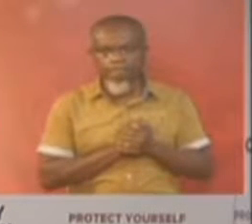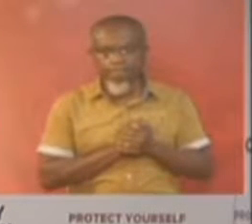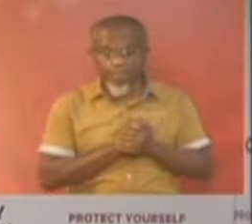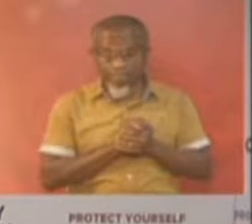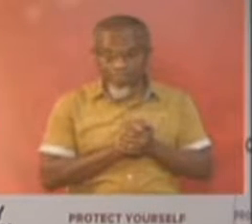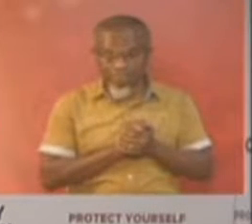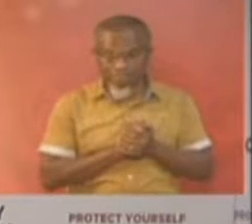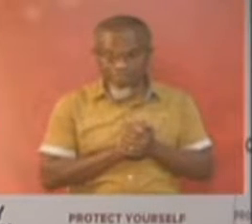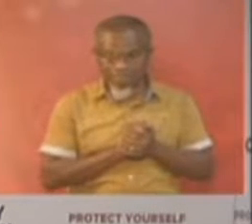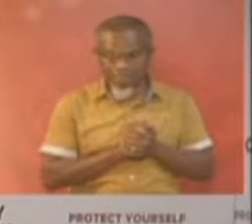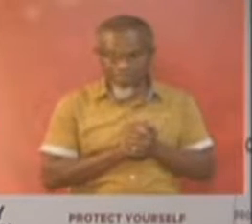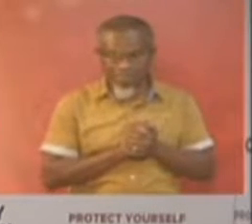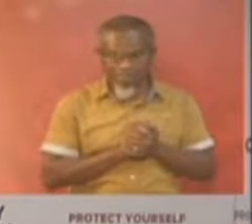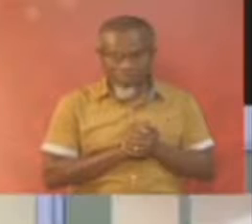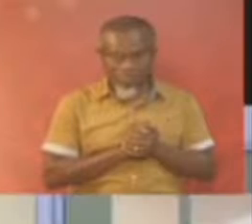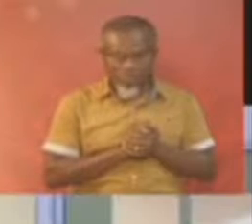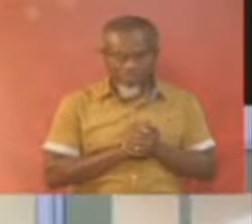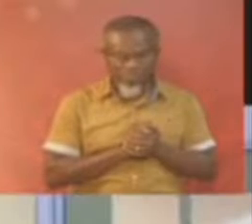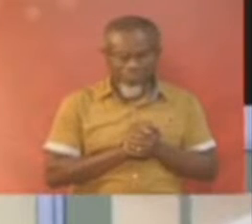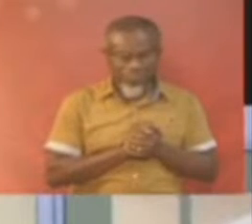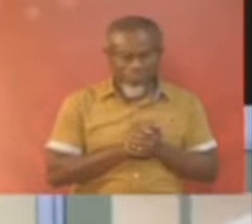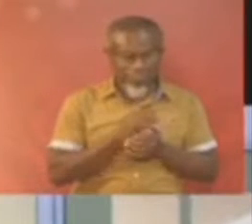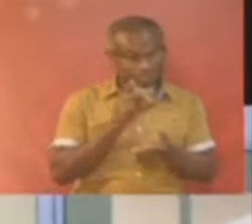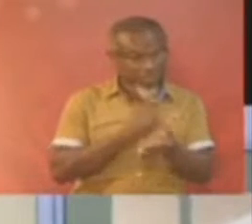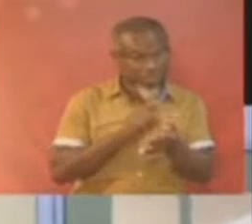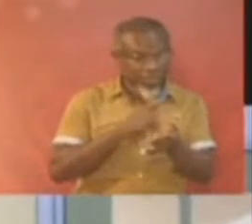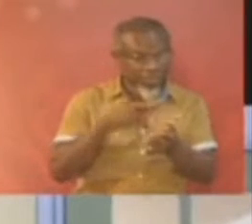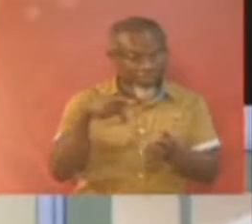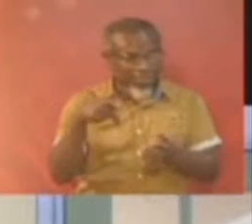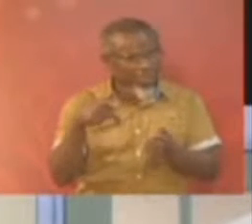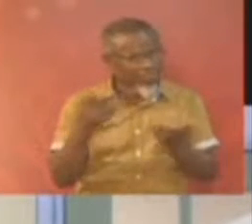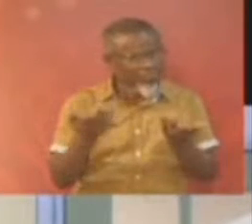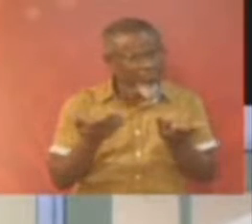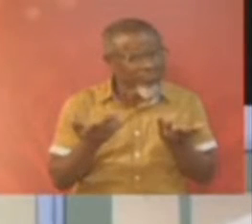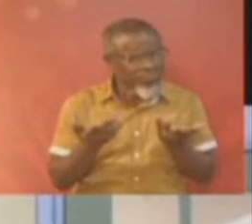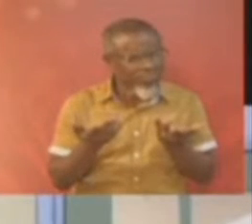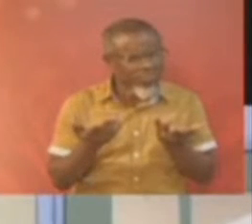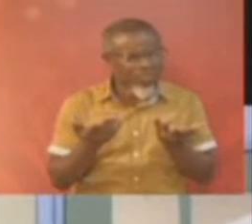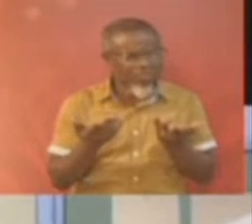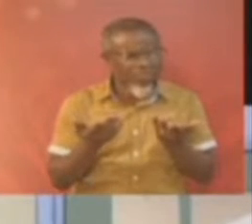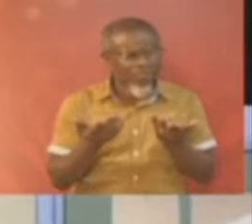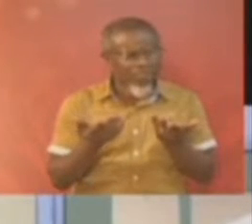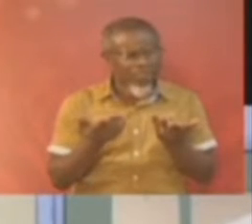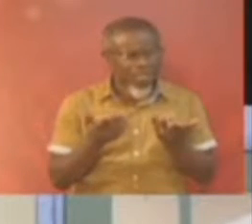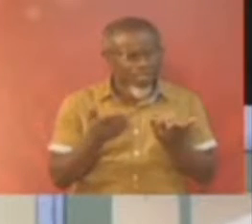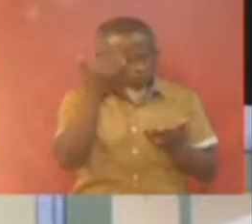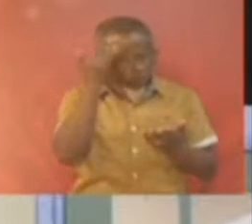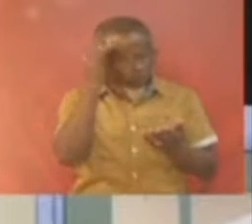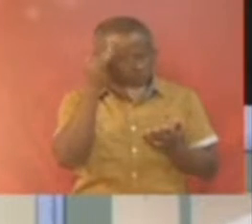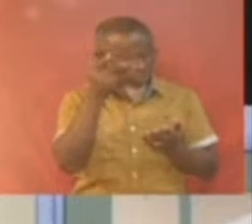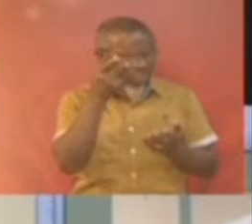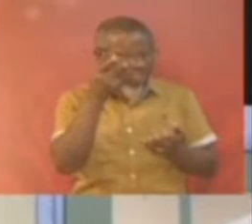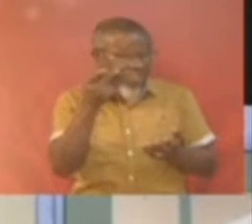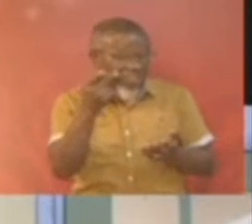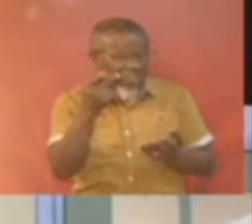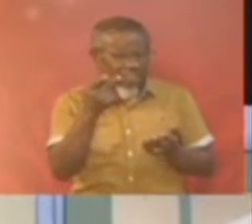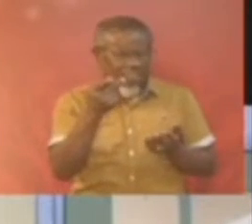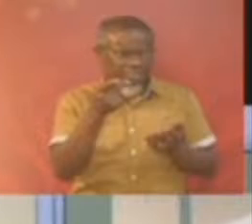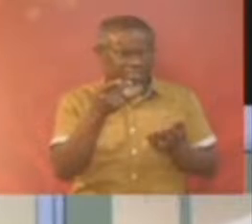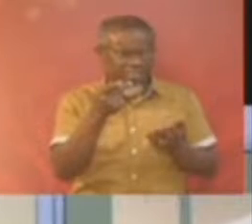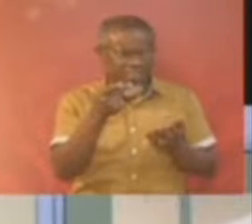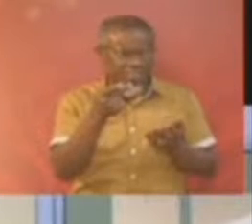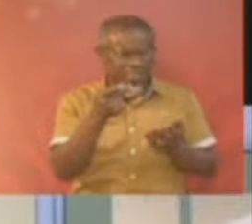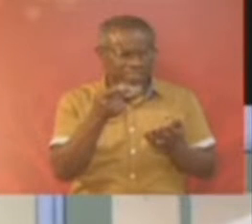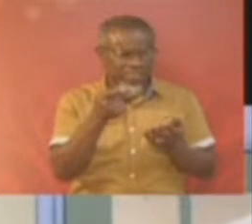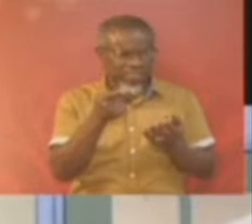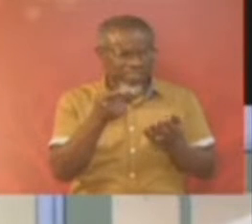Okay, unmute. So, Dr. Parasram, I'm not sure if you would have seen it. If you watched TV6, you would have, but there